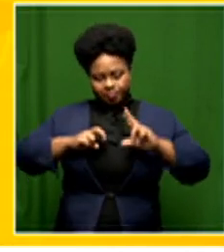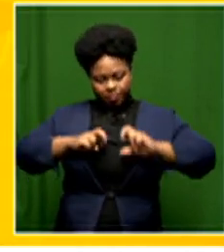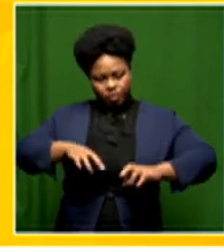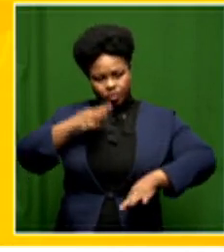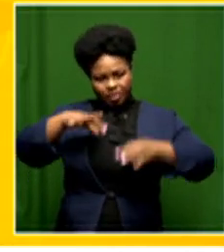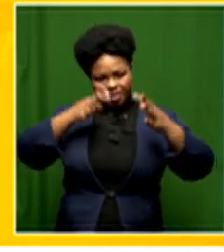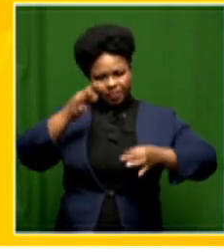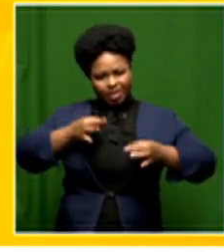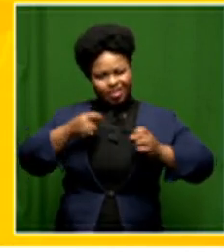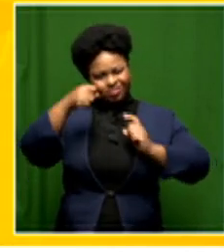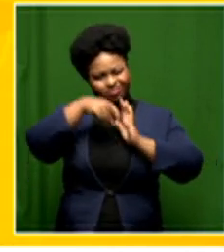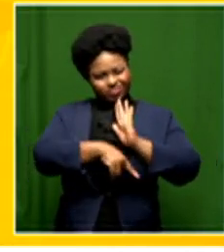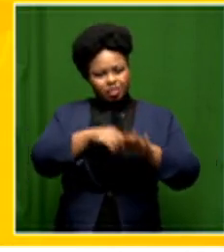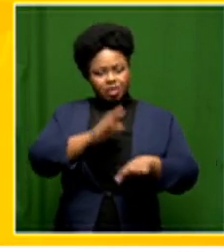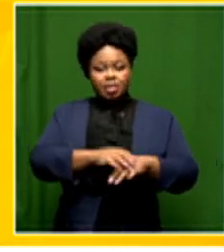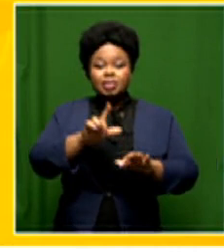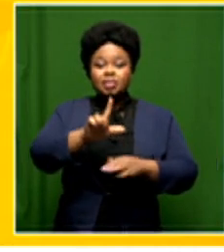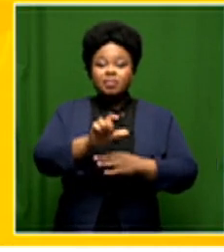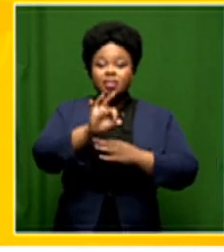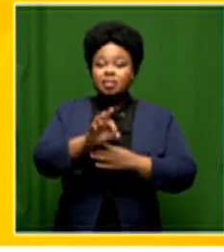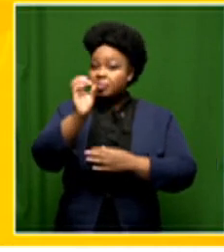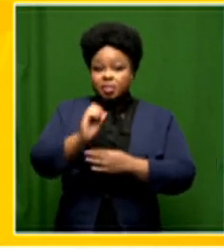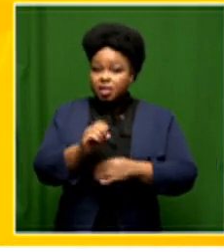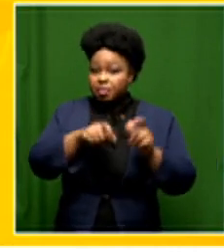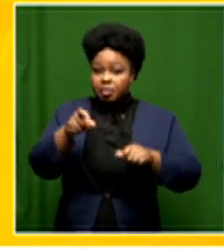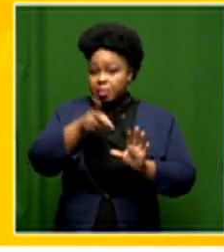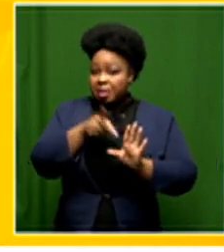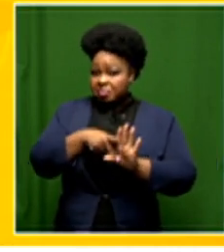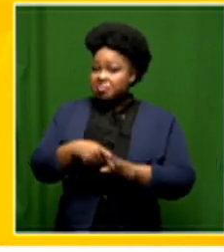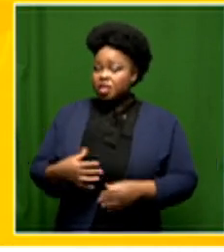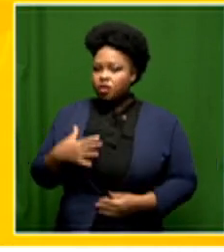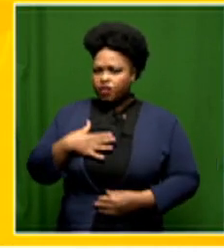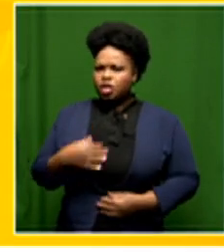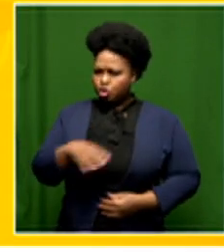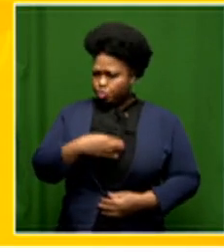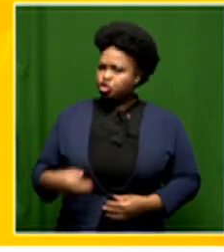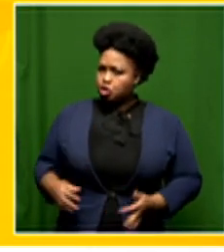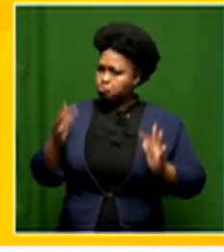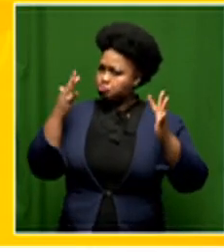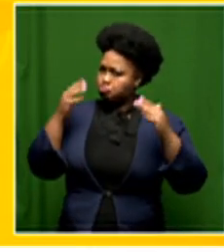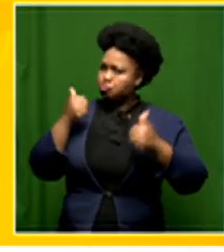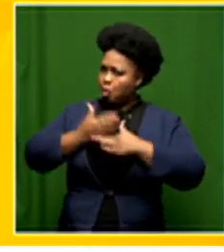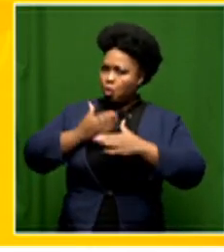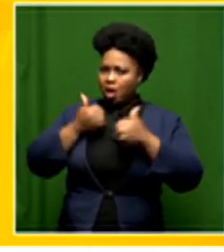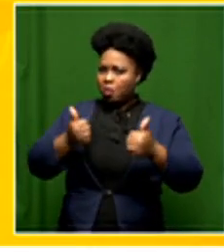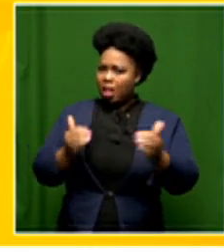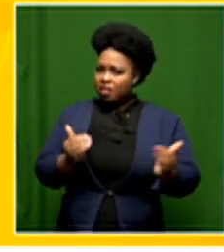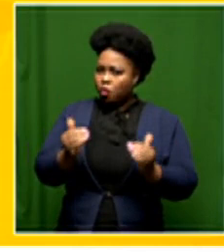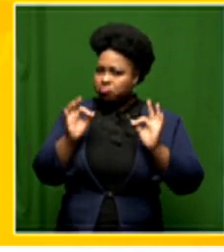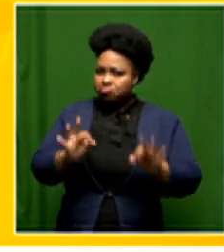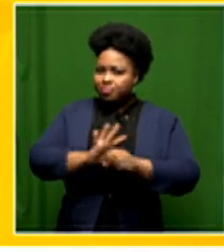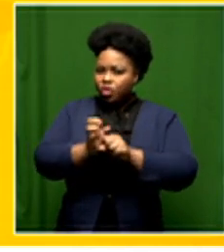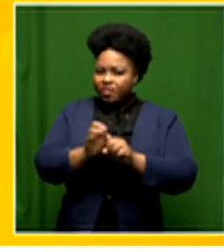revealed. Perhaps talk to us about this. 73% of participants actually felt like the president was doing a good job at handling the